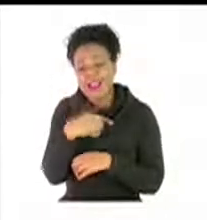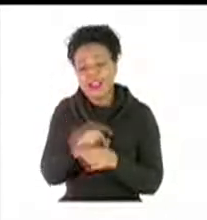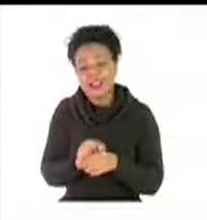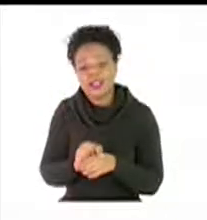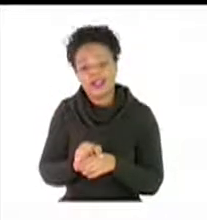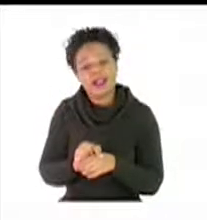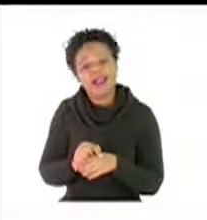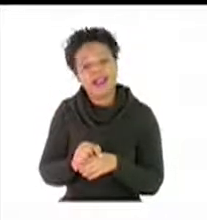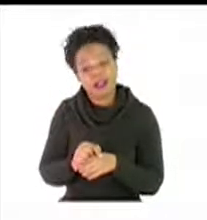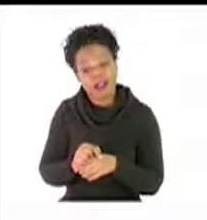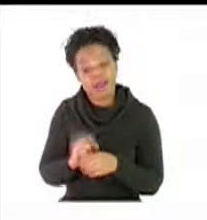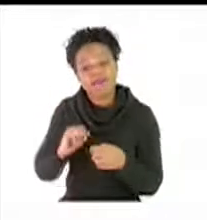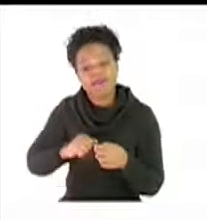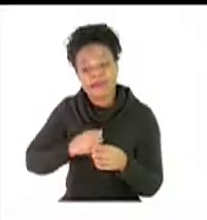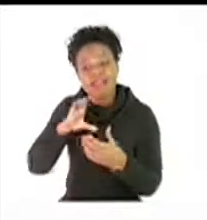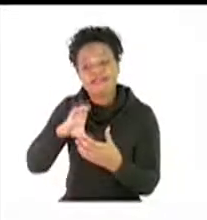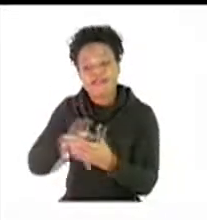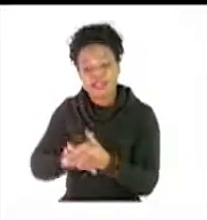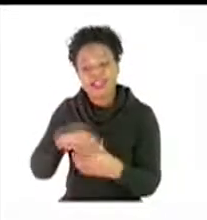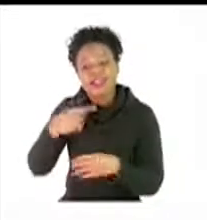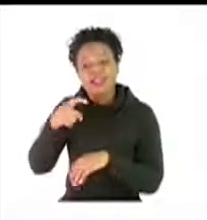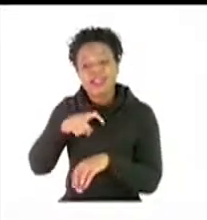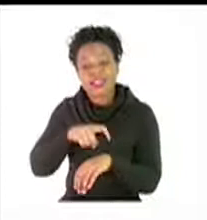be sure to look before you leap."